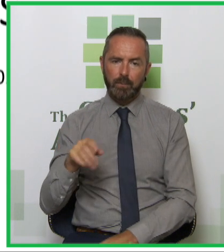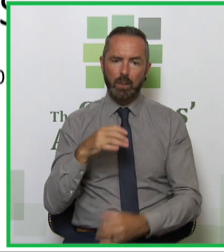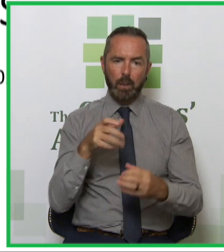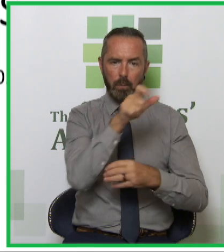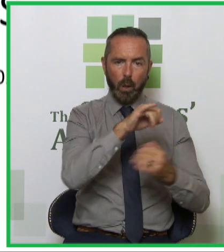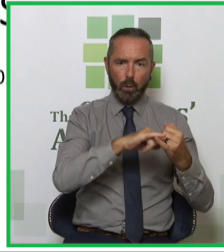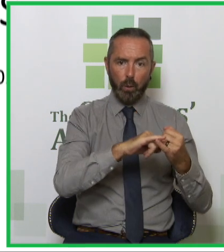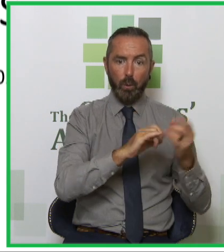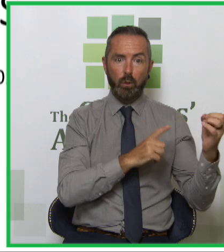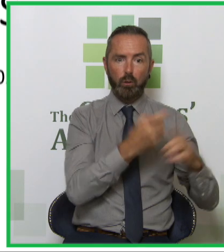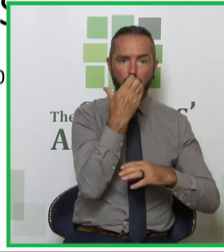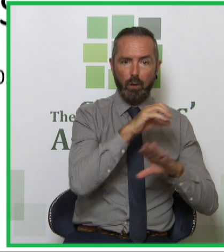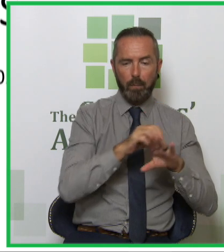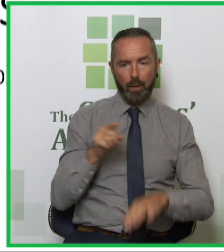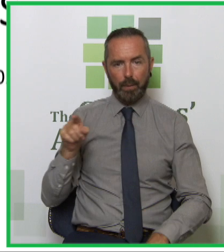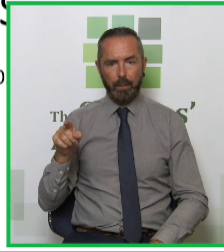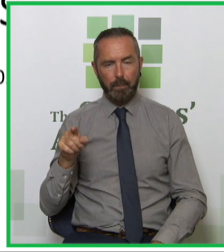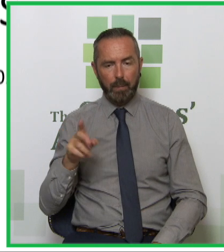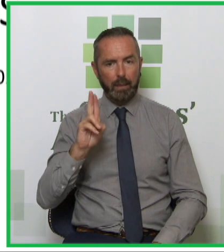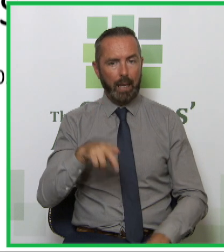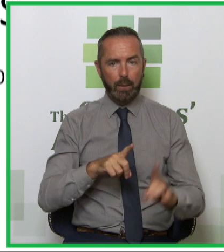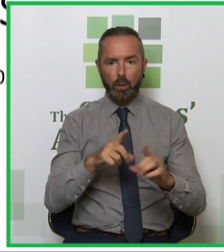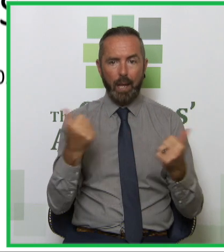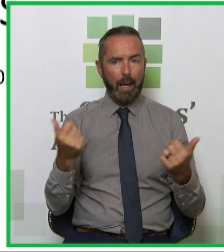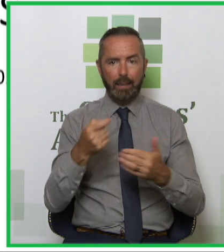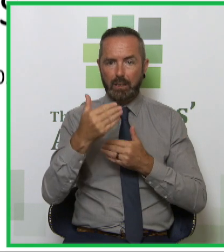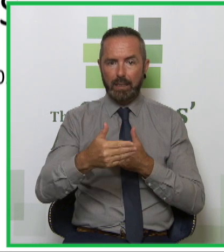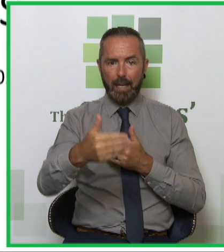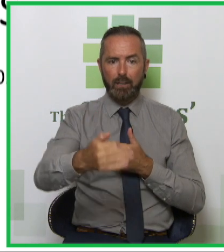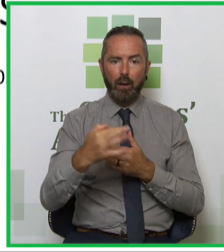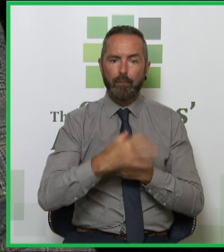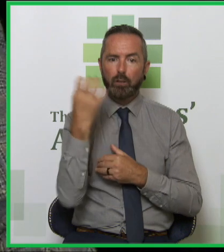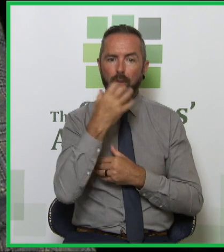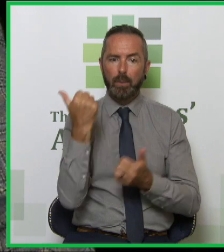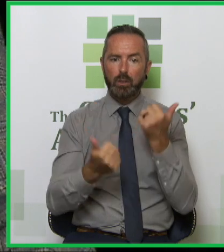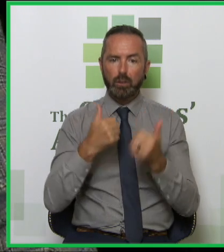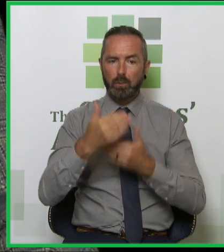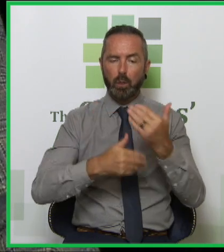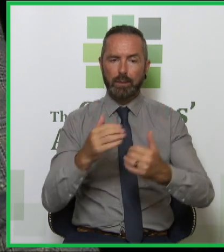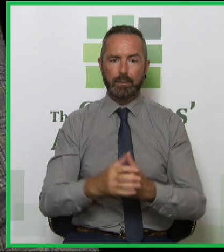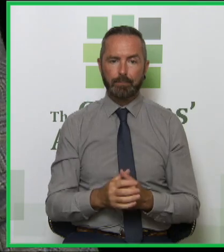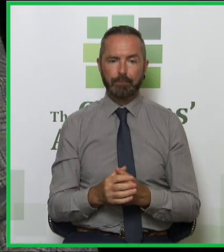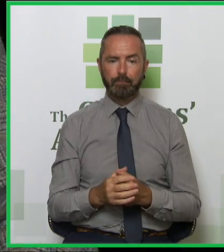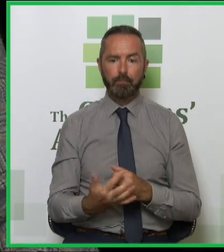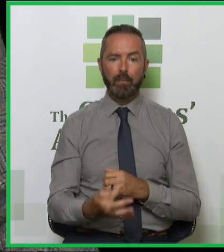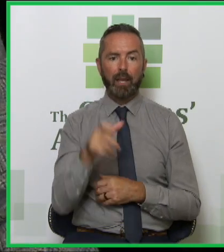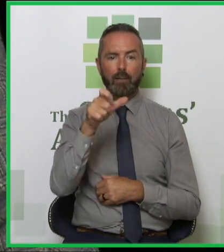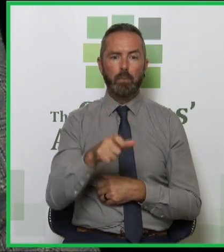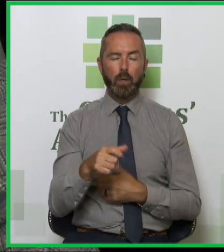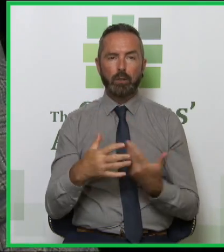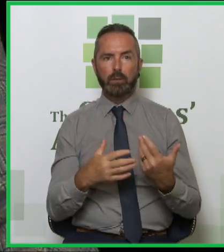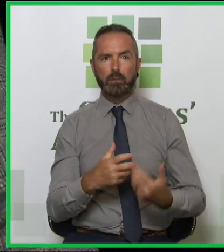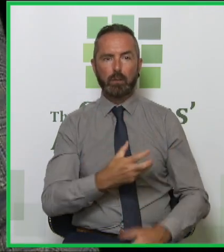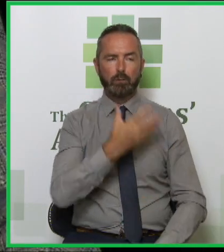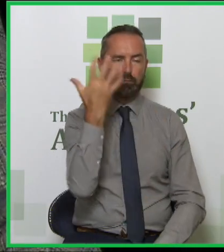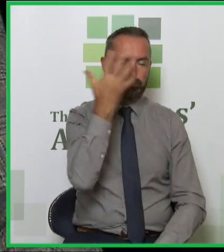is something you can do at any stage of the criminal justice process and with any type of crime. So, if someone drunkenly